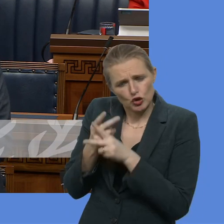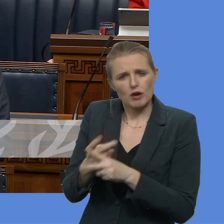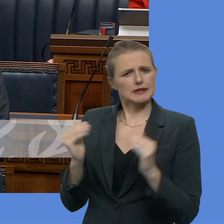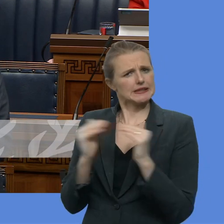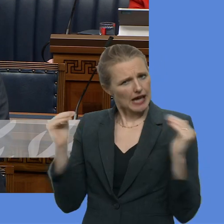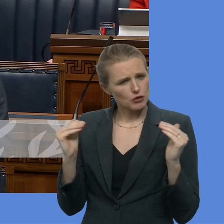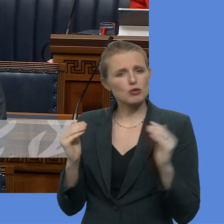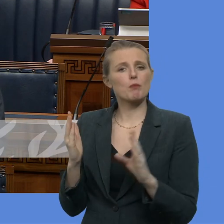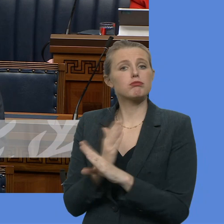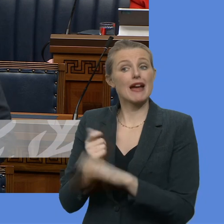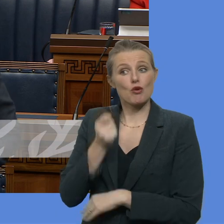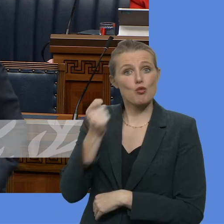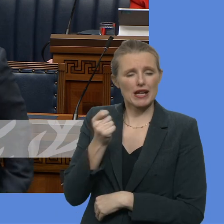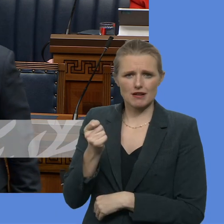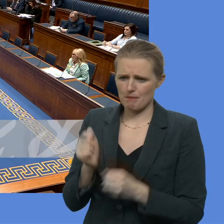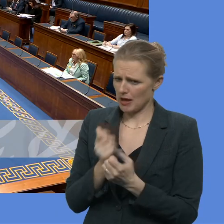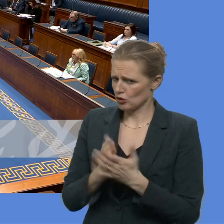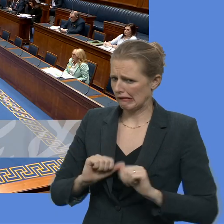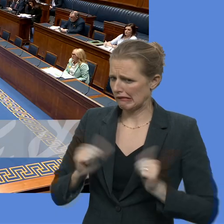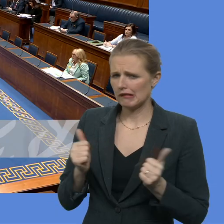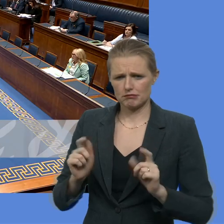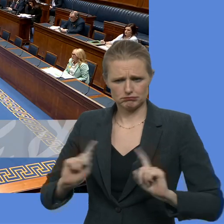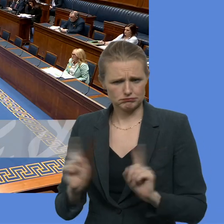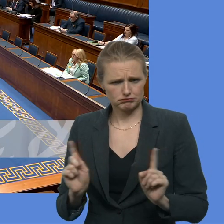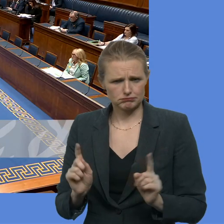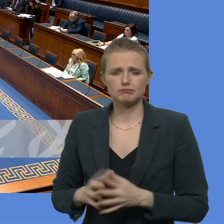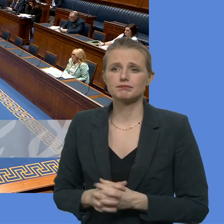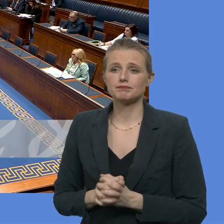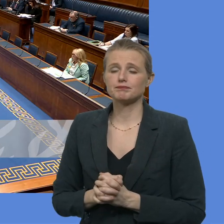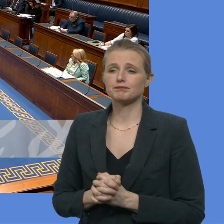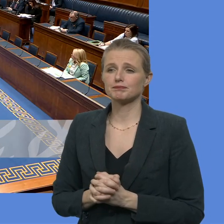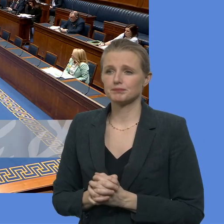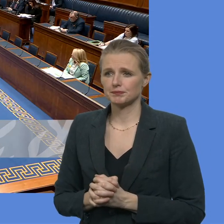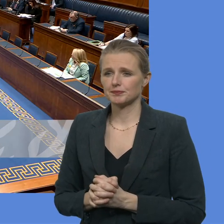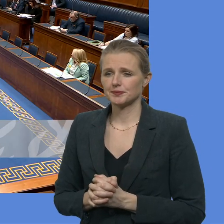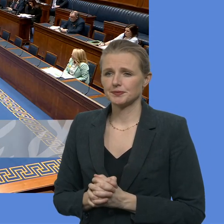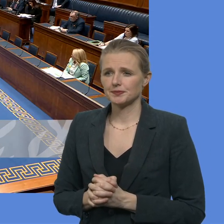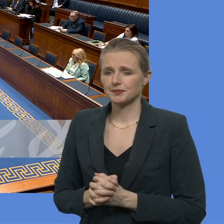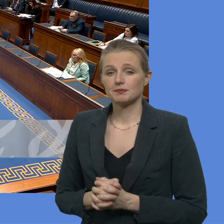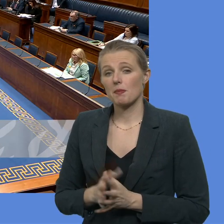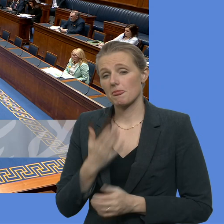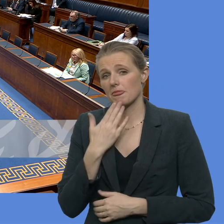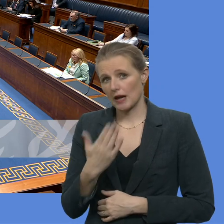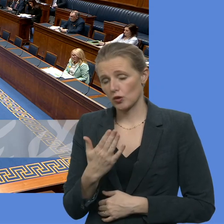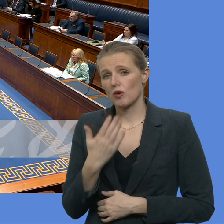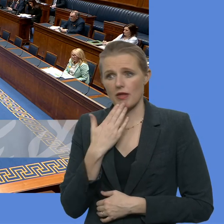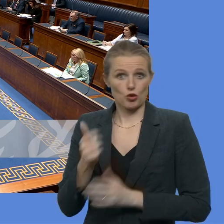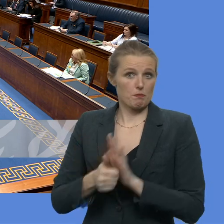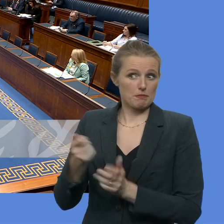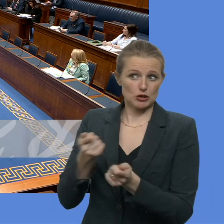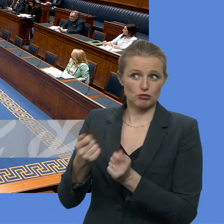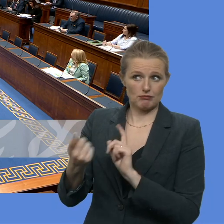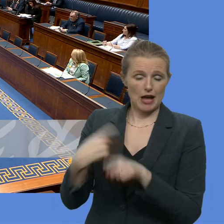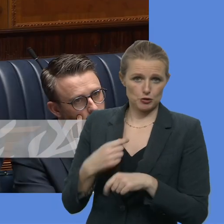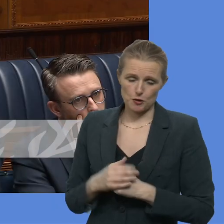of the private rented sector could be. Mr. Tennyson. Thank you, Mr. Speaker, and thanks to the Minister for his answer.